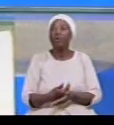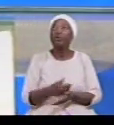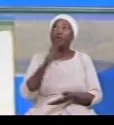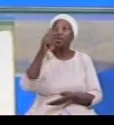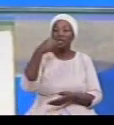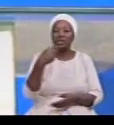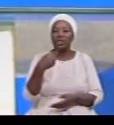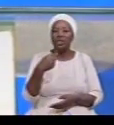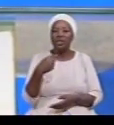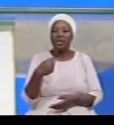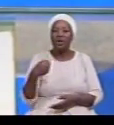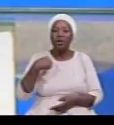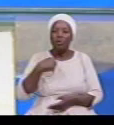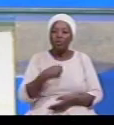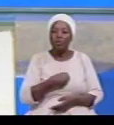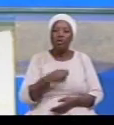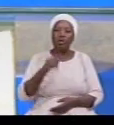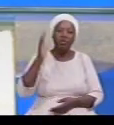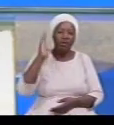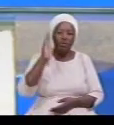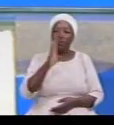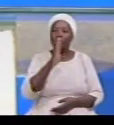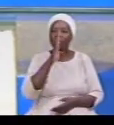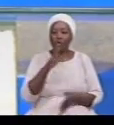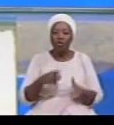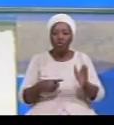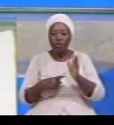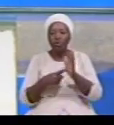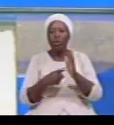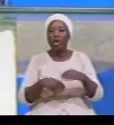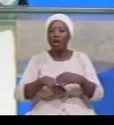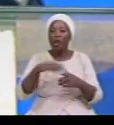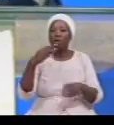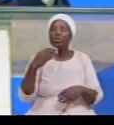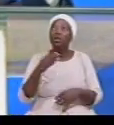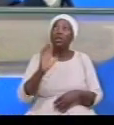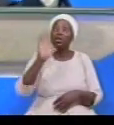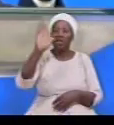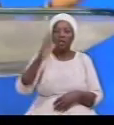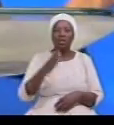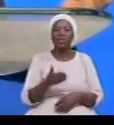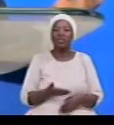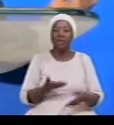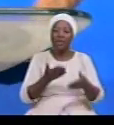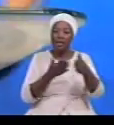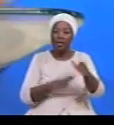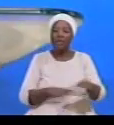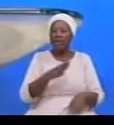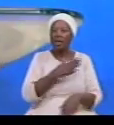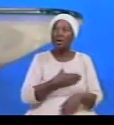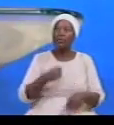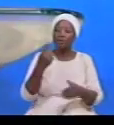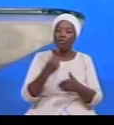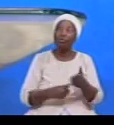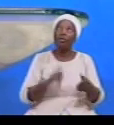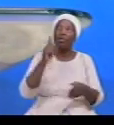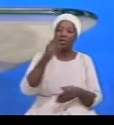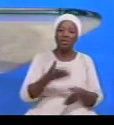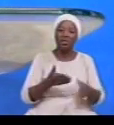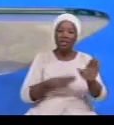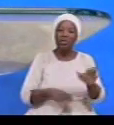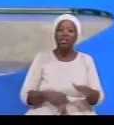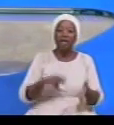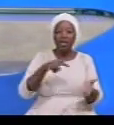we should be showing forth his death. And what is death signified? What